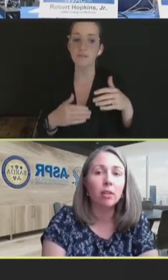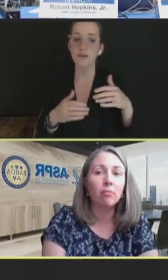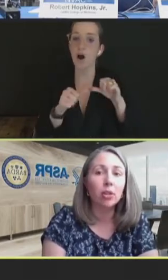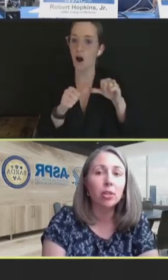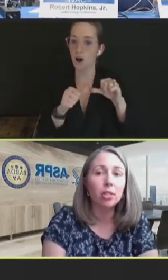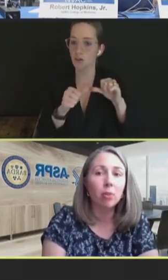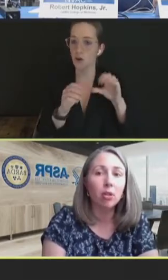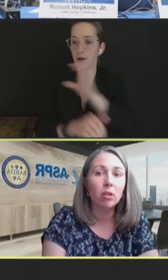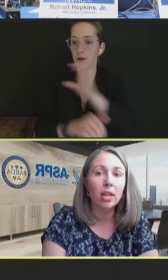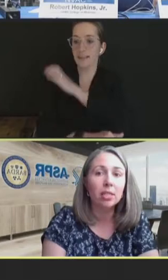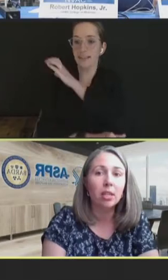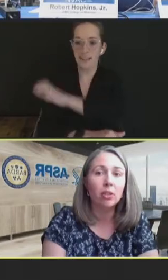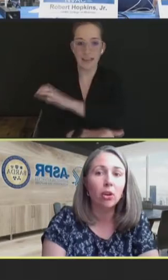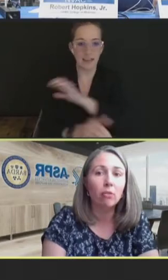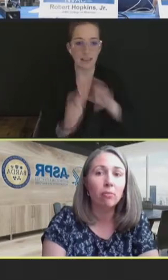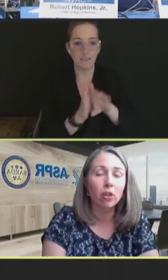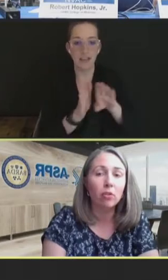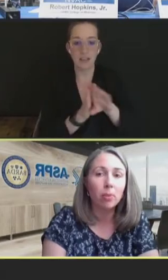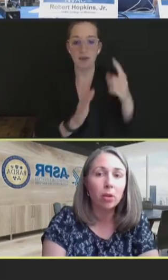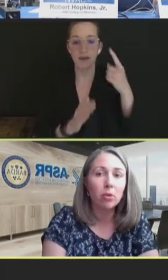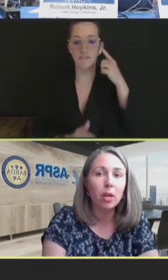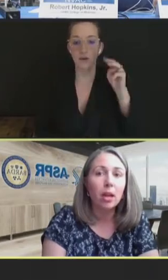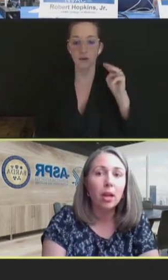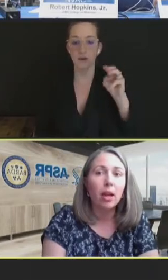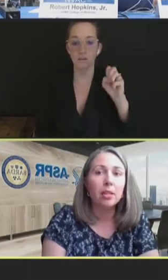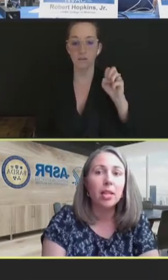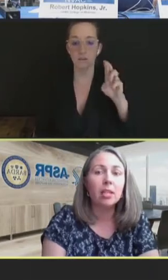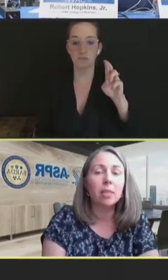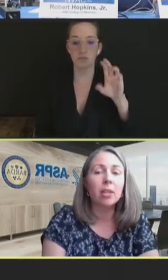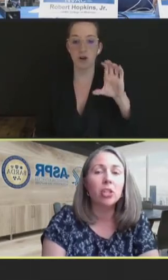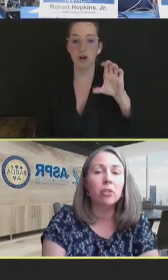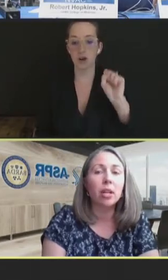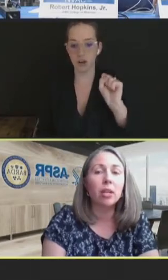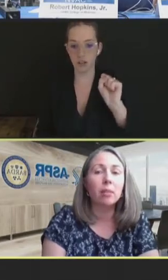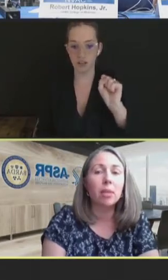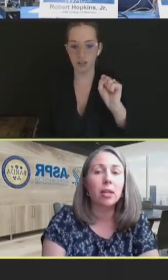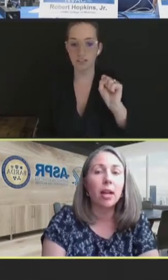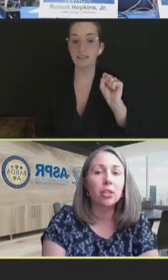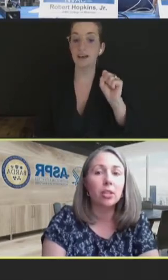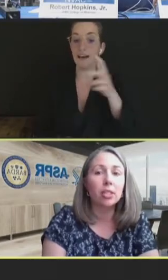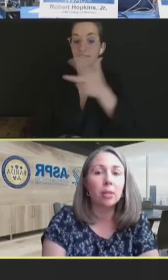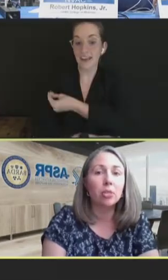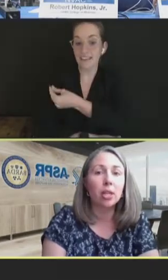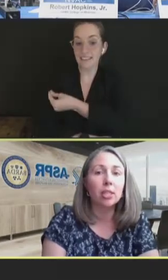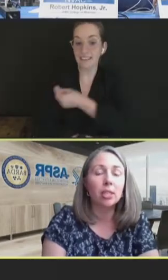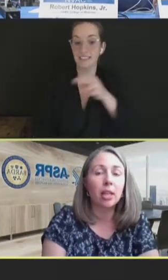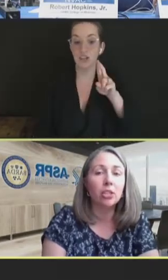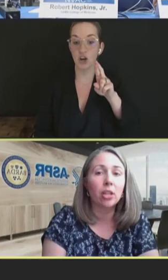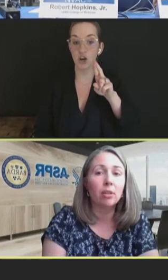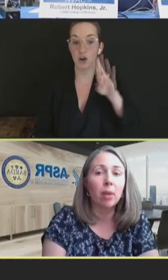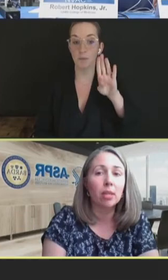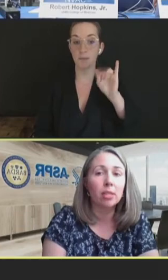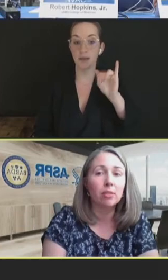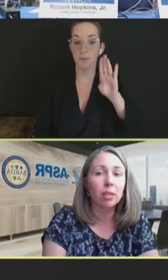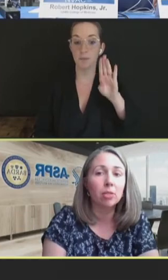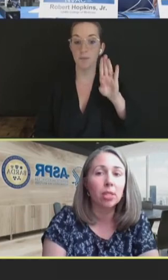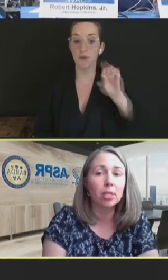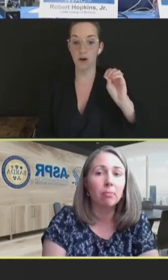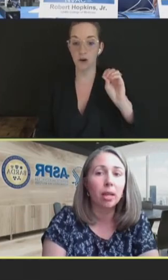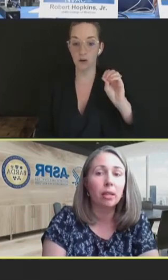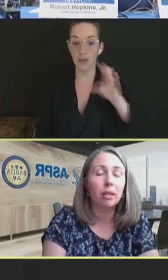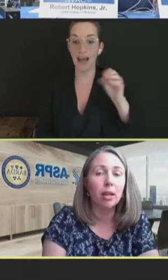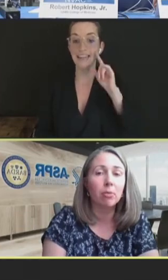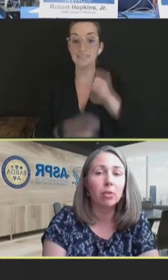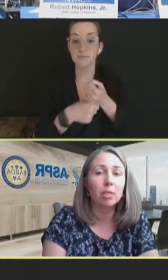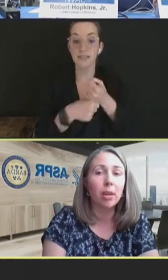development of Merck's Ebola vaccine, Ervebo, and data is being generated in pediatric subjects and HIV-positive subjects that